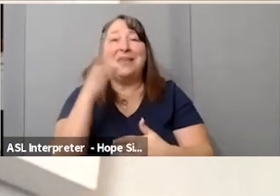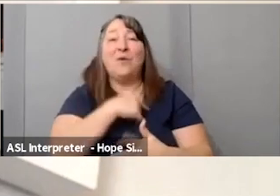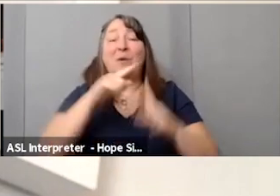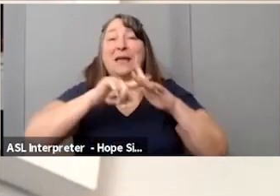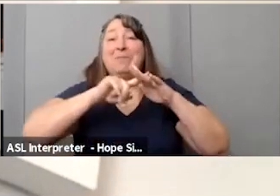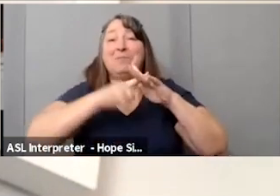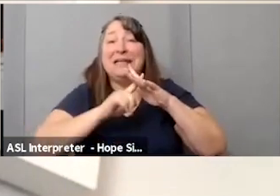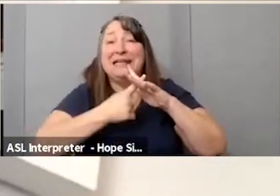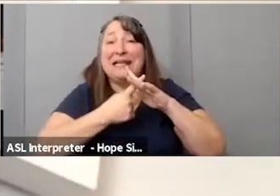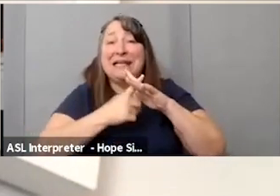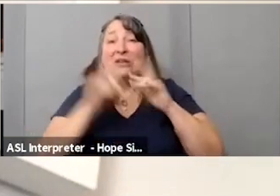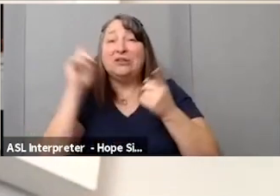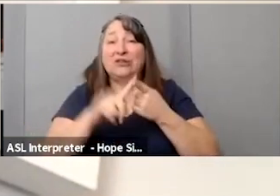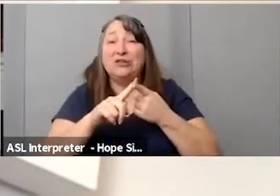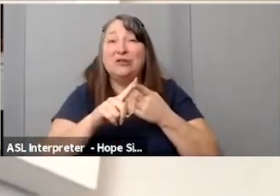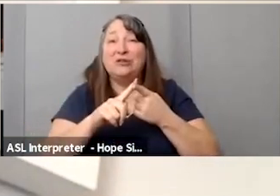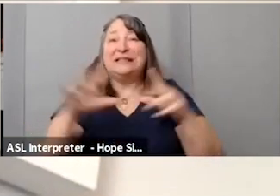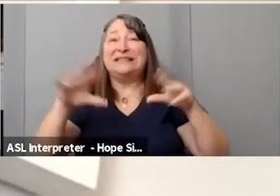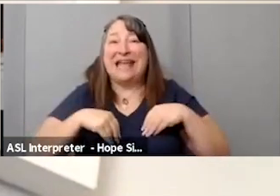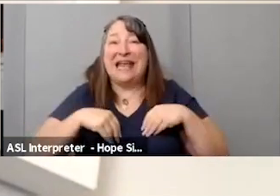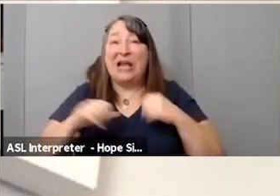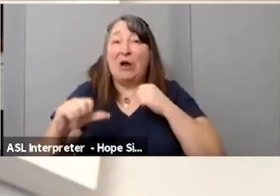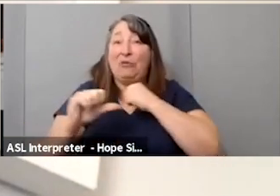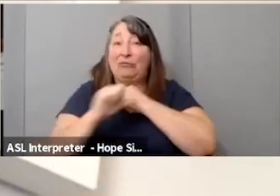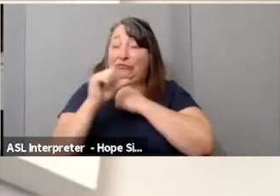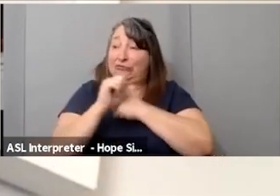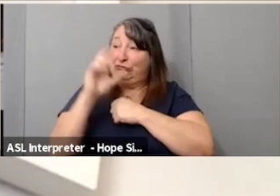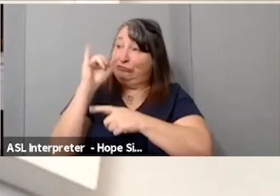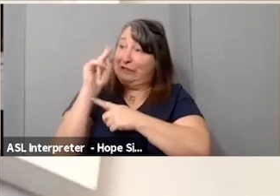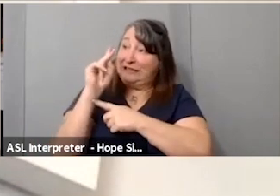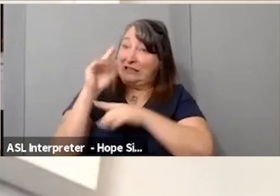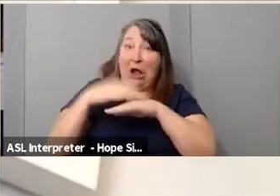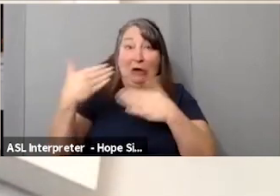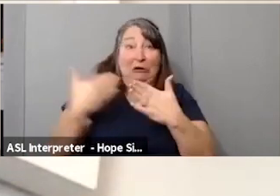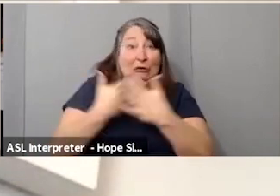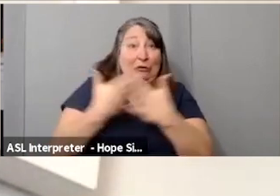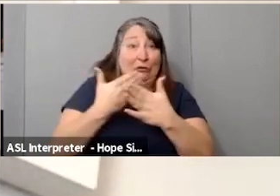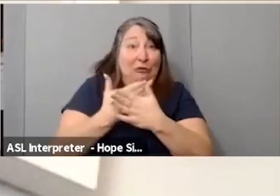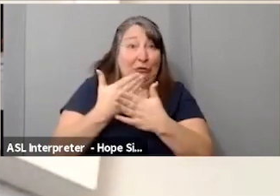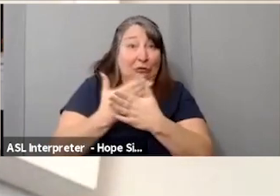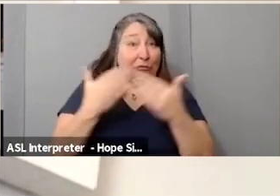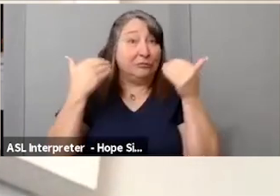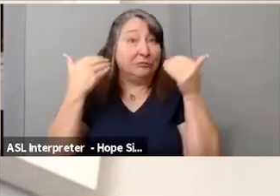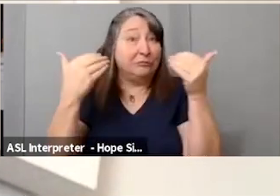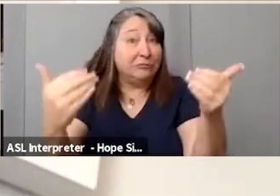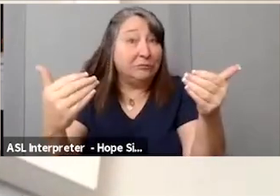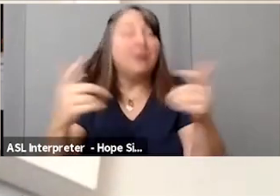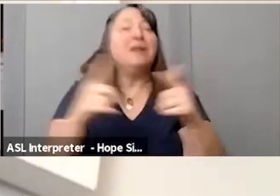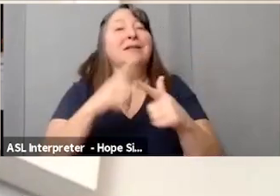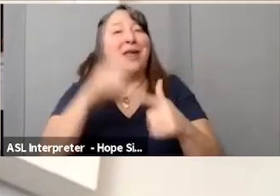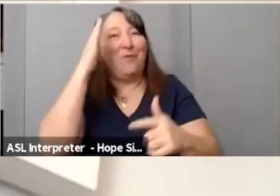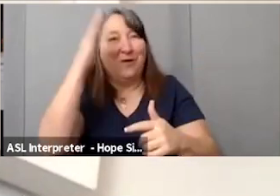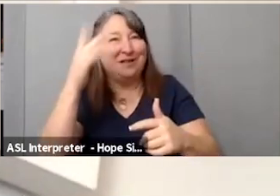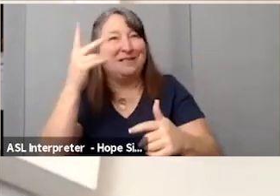to take risks on the new, then you're going to see people that you've never seen in